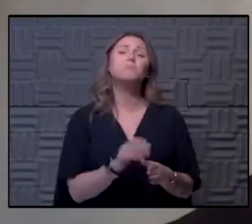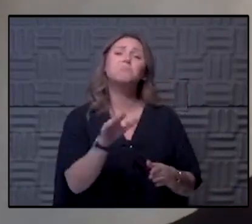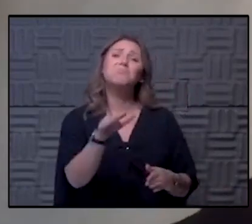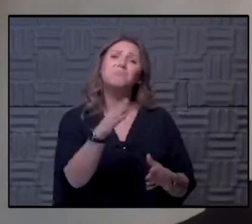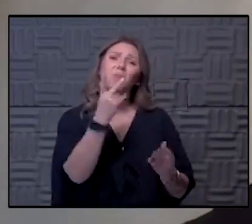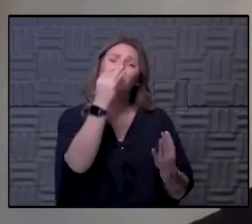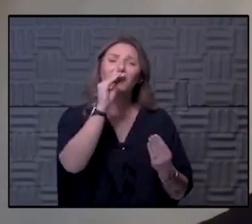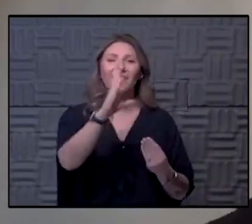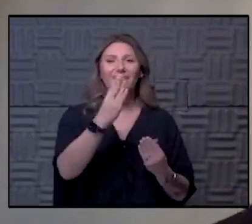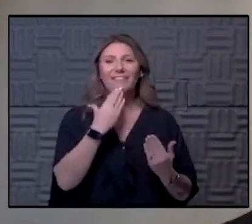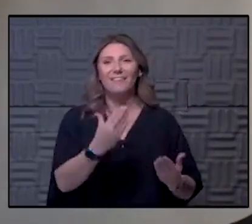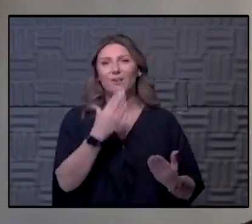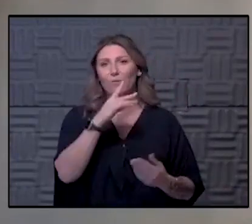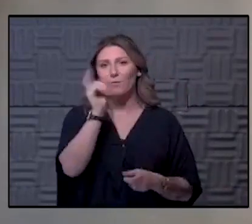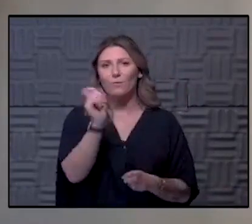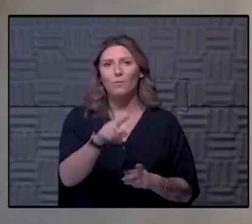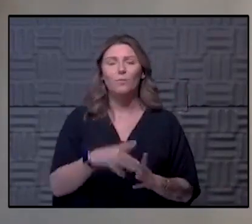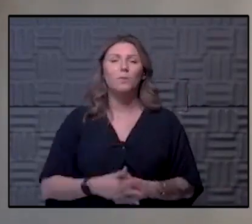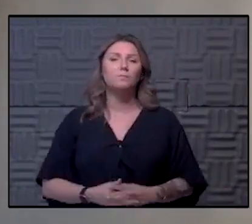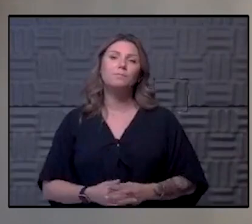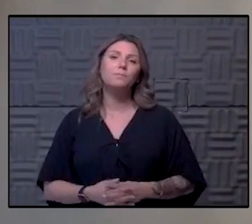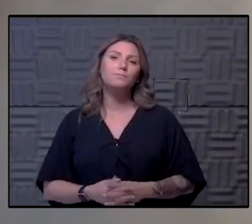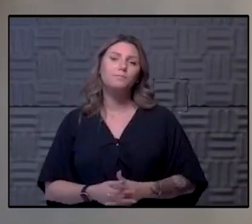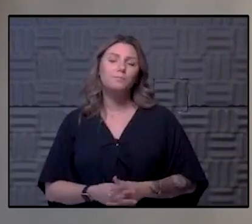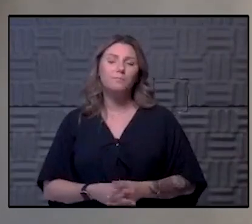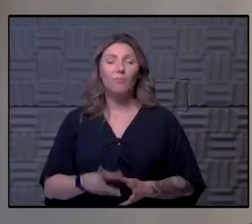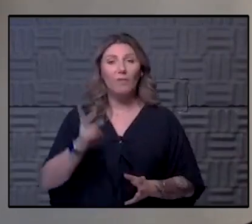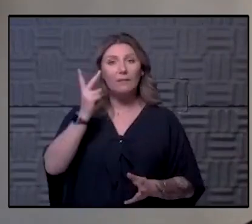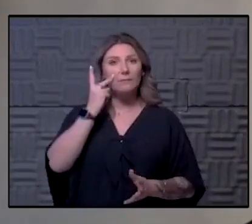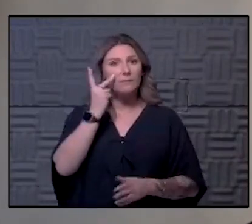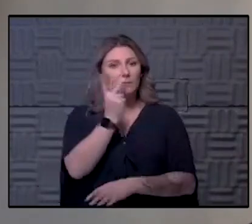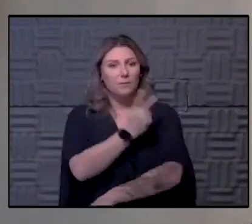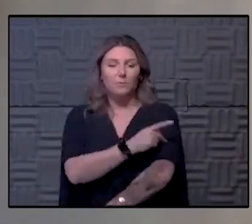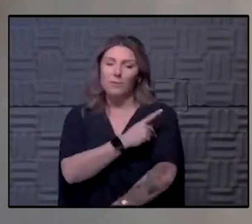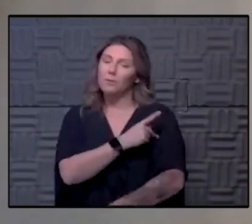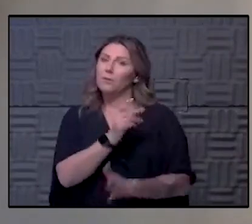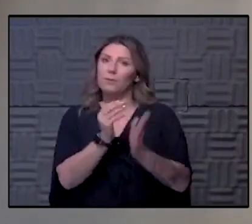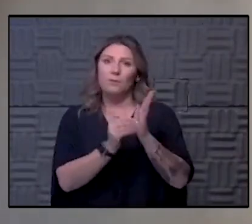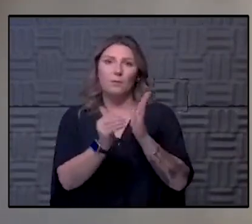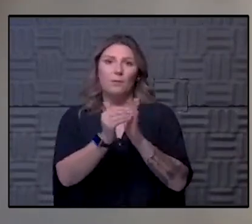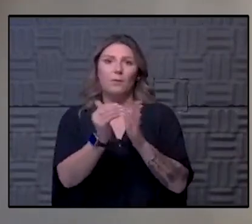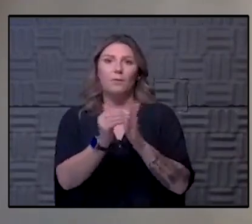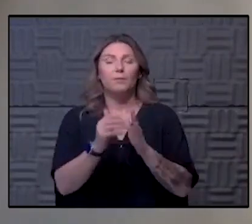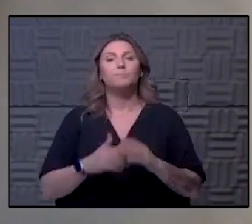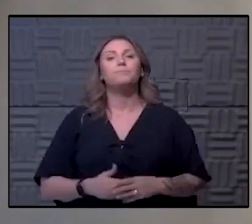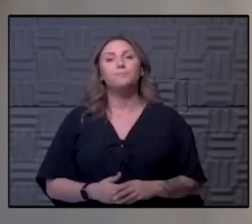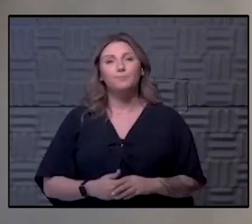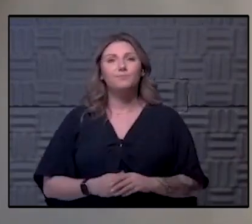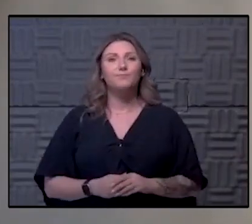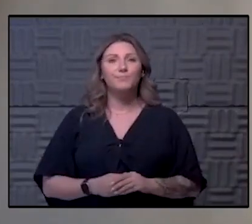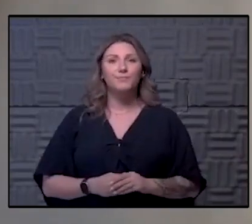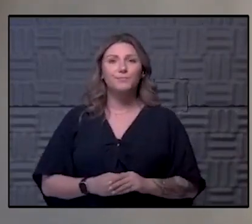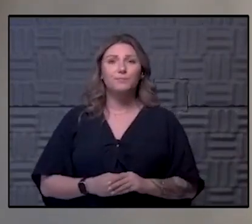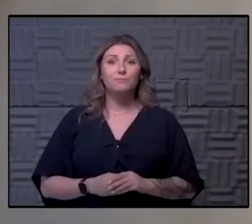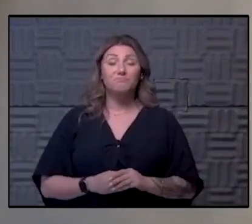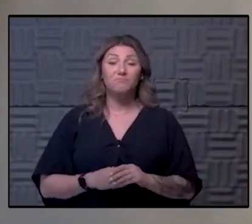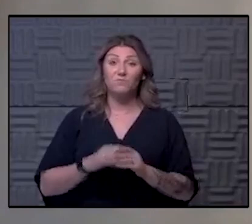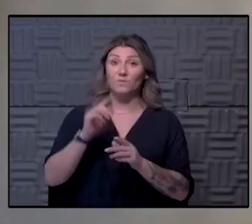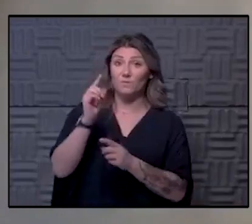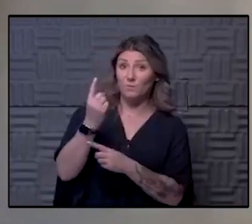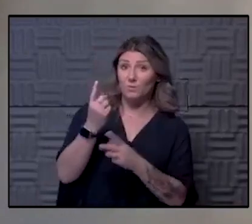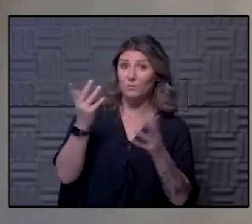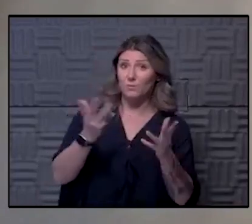Thank you for that question. I see patients like this often. And so, number one, I